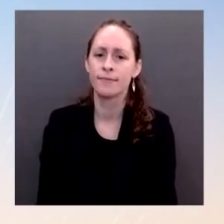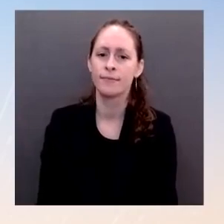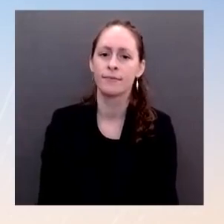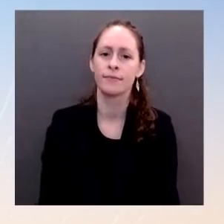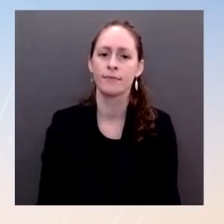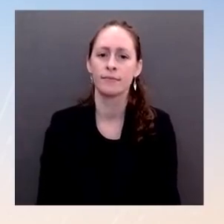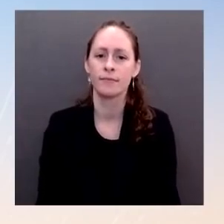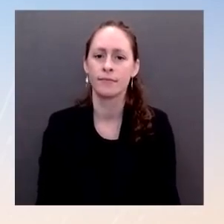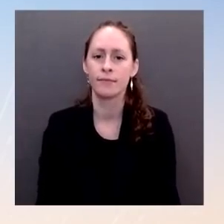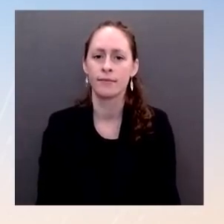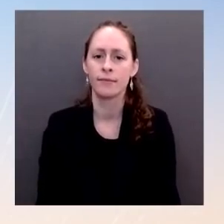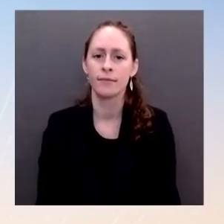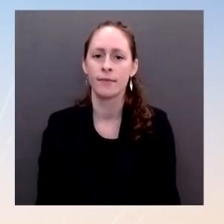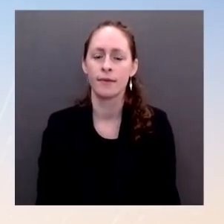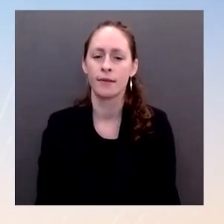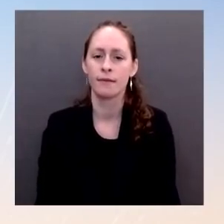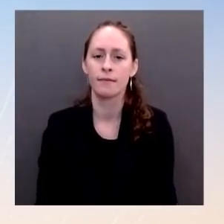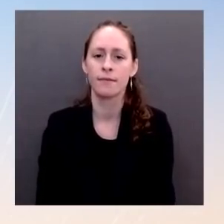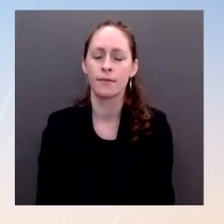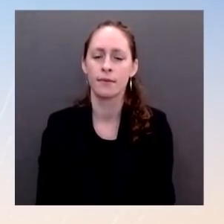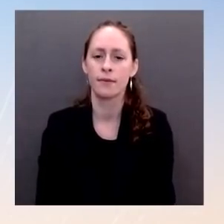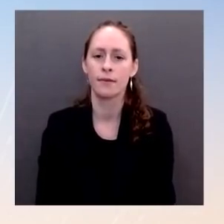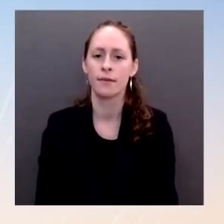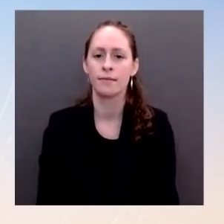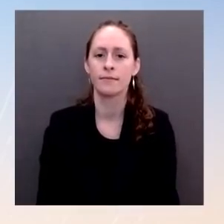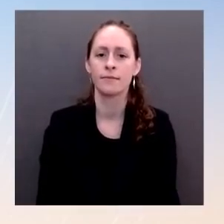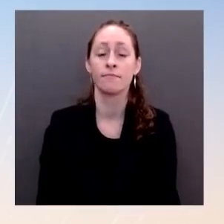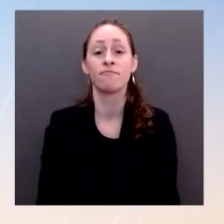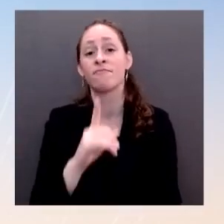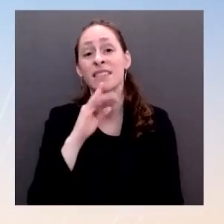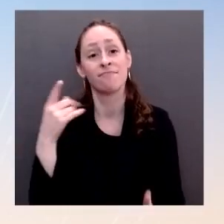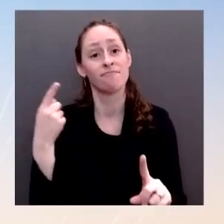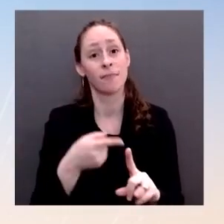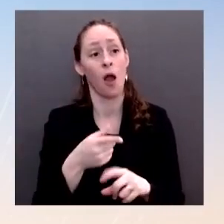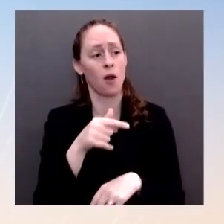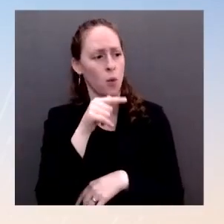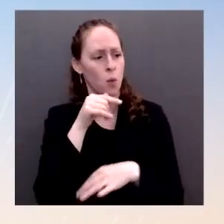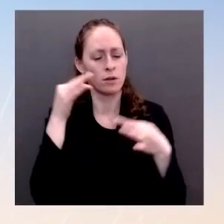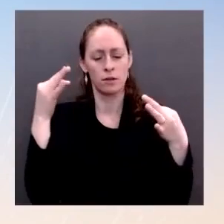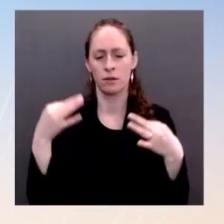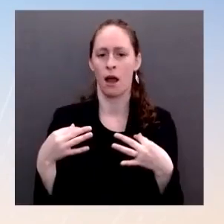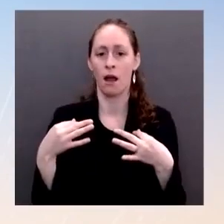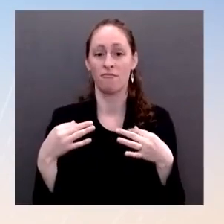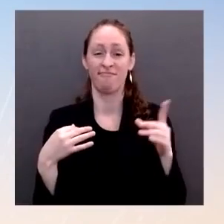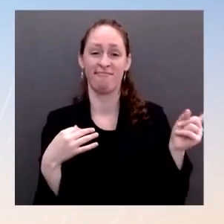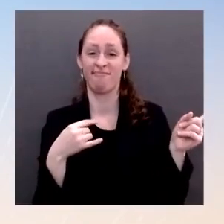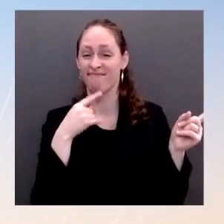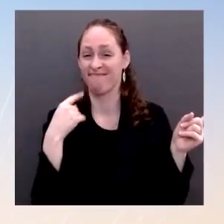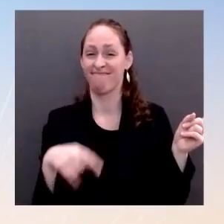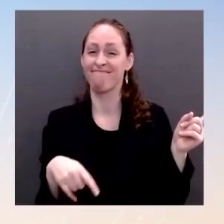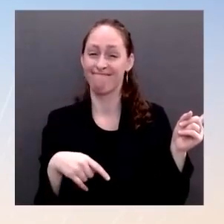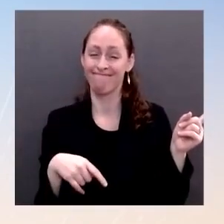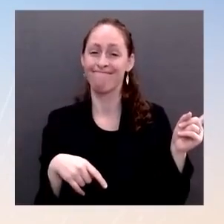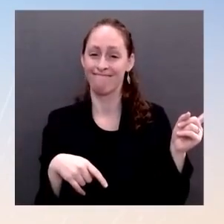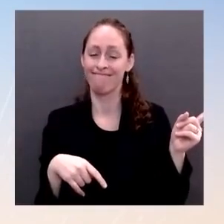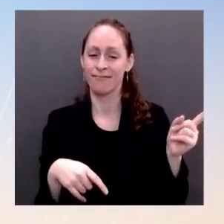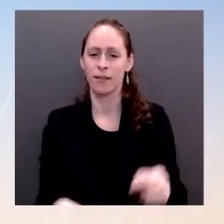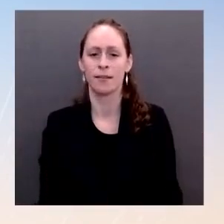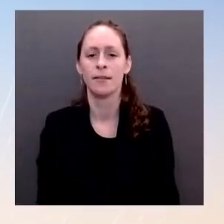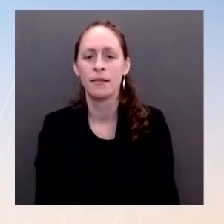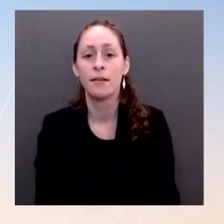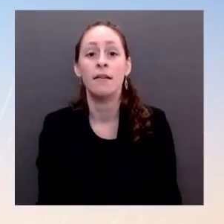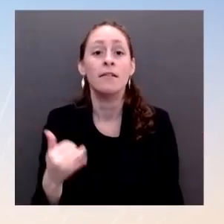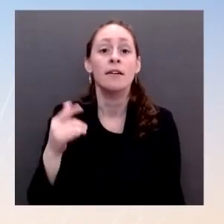up to them to decide which path they are going to choose. Secretary Blinken also conveyed we didn't expect any breakthroughs to